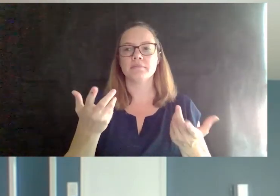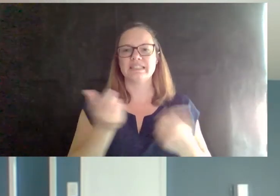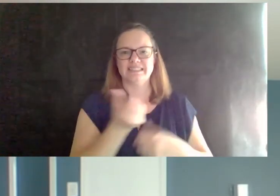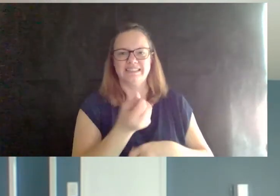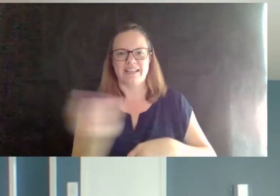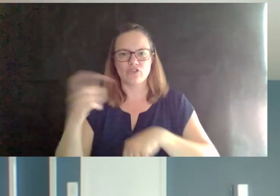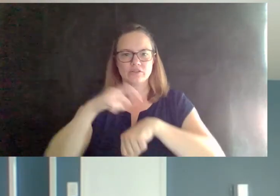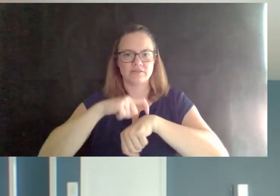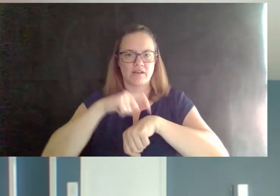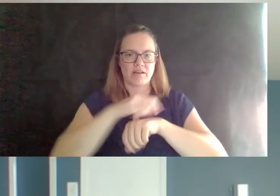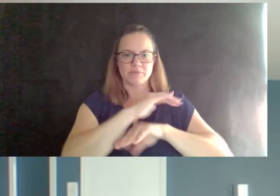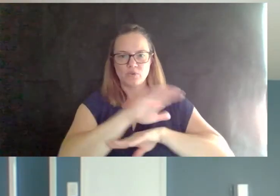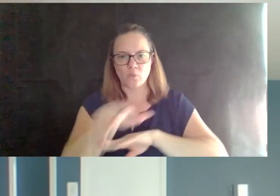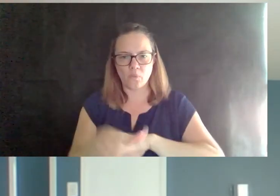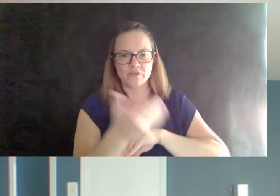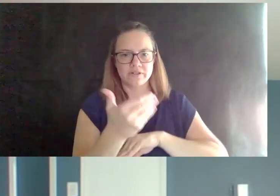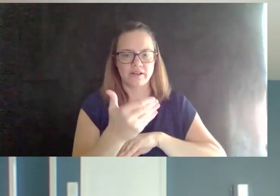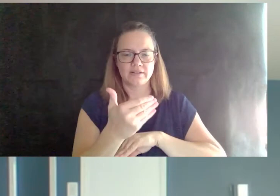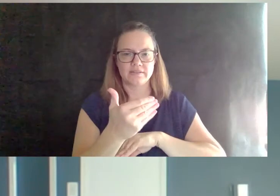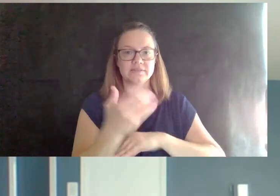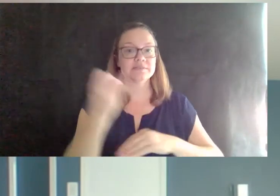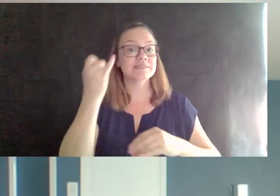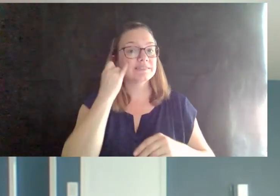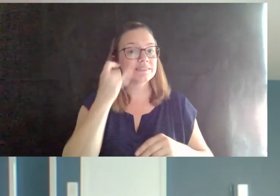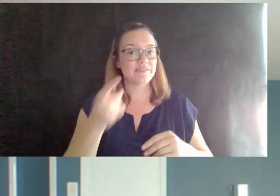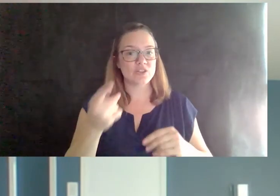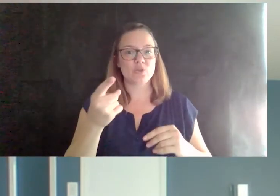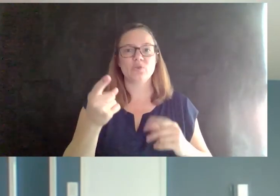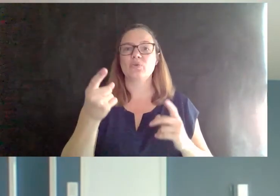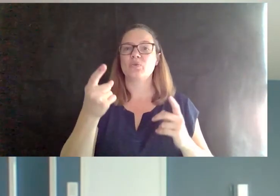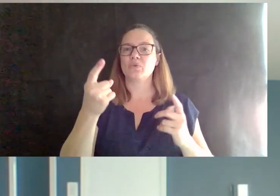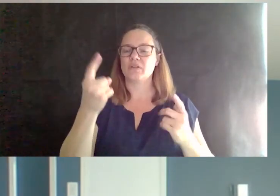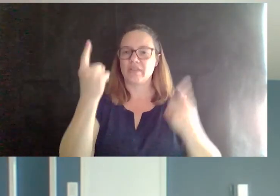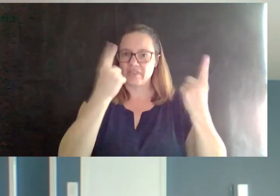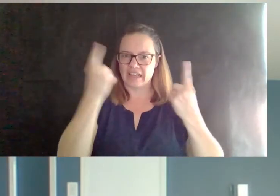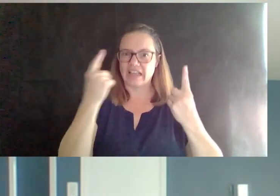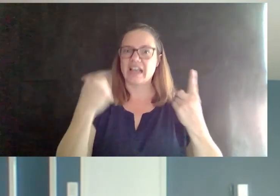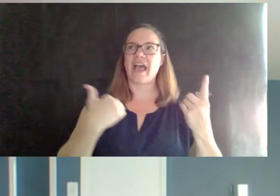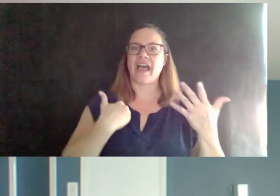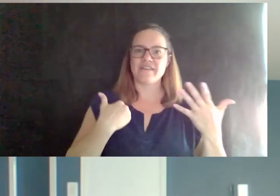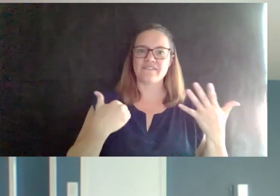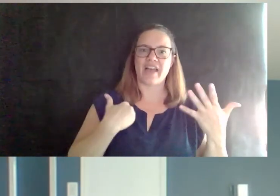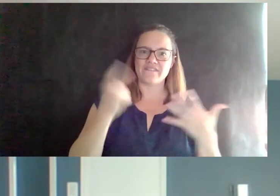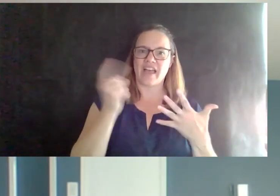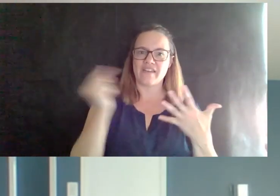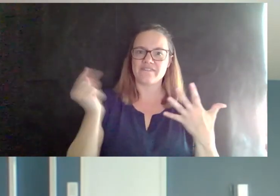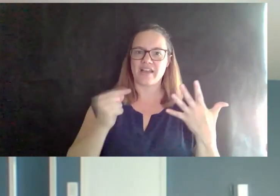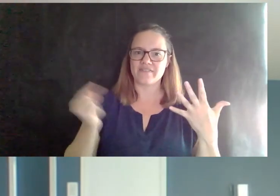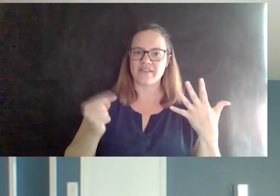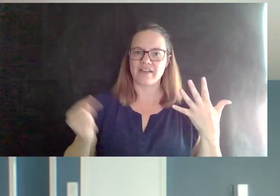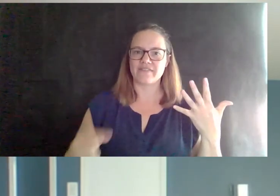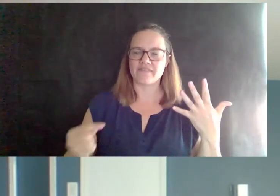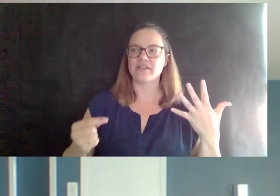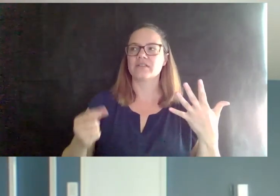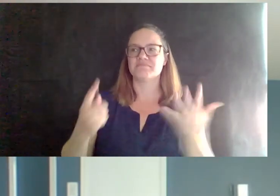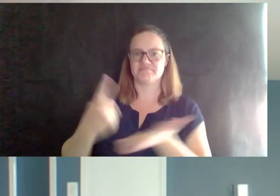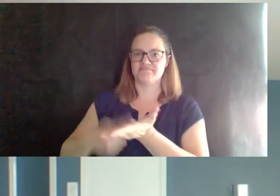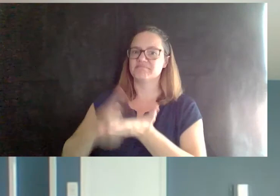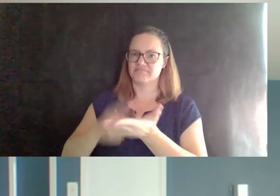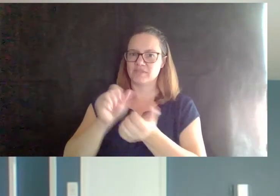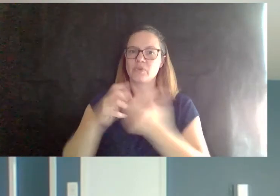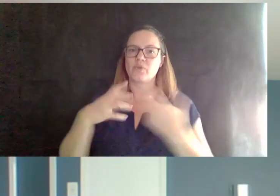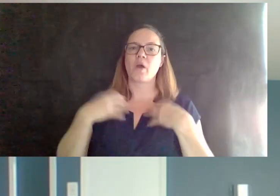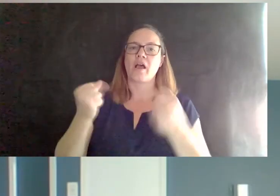several times throughout the night? And so if if you're really thinking about these things, it's a good idea to talk to your health care provider